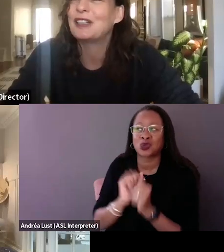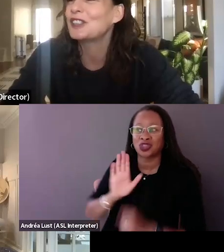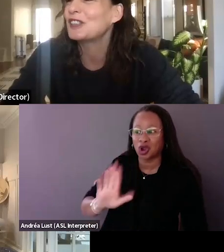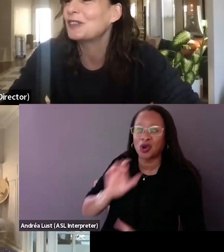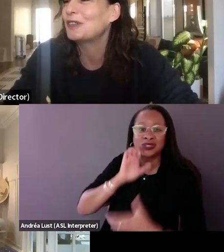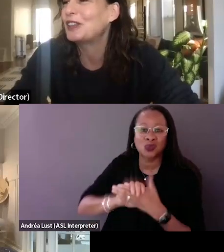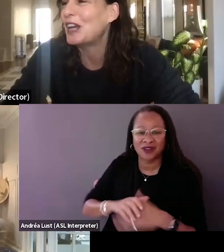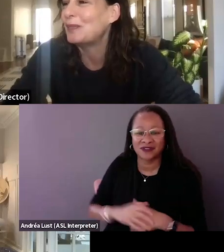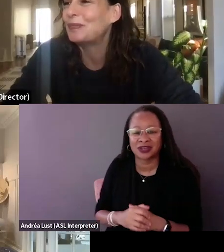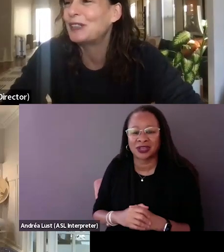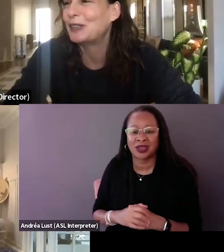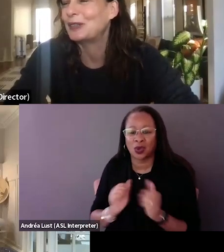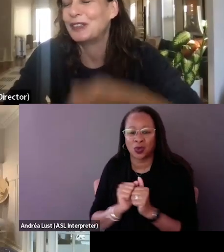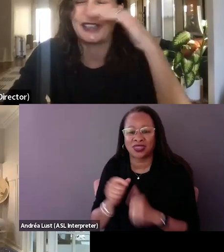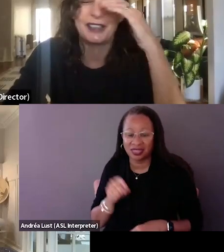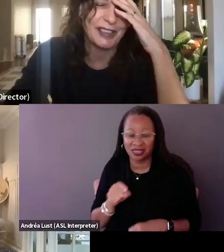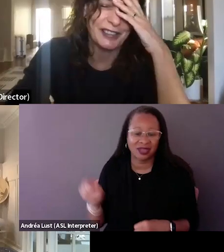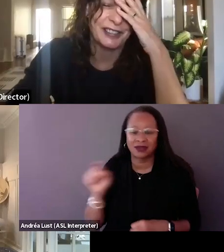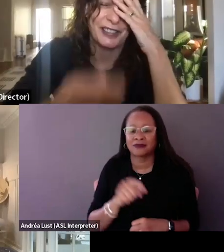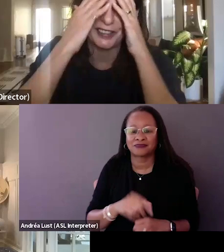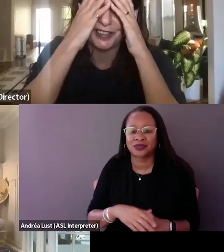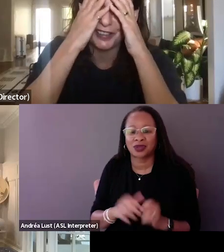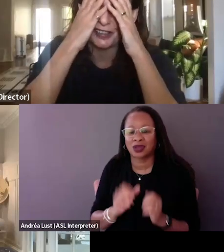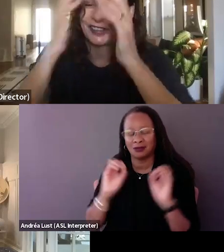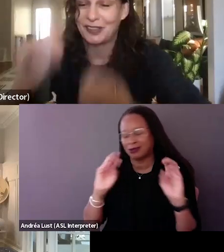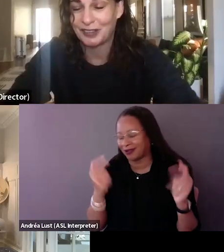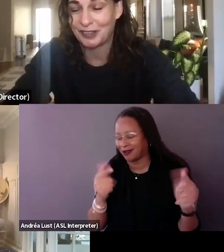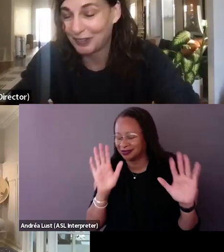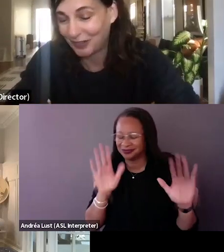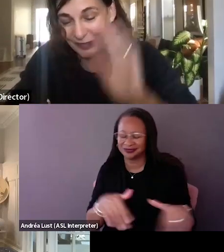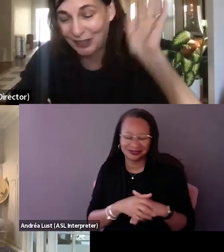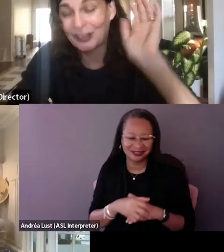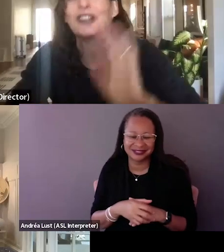I mean, just with them, oh my God, it just in